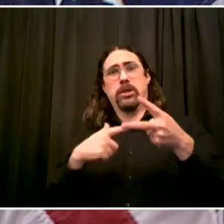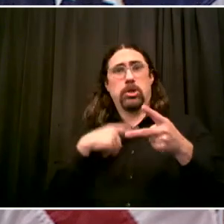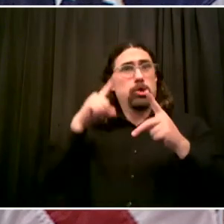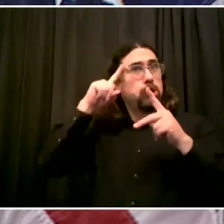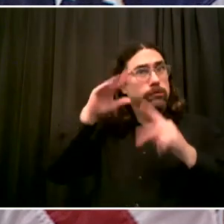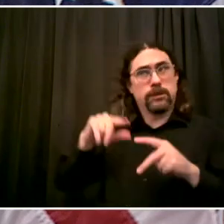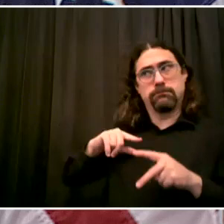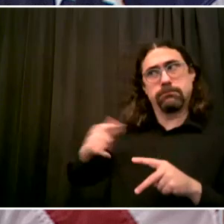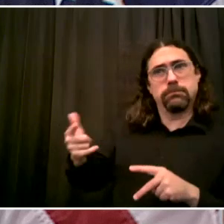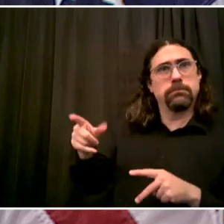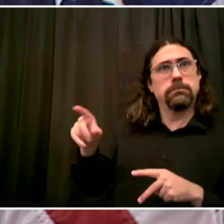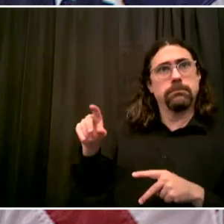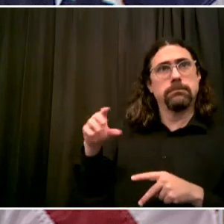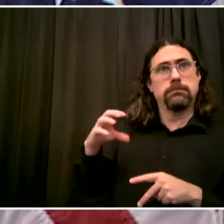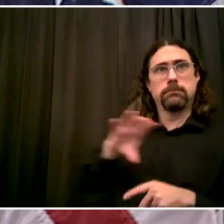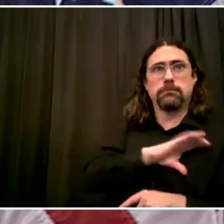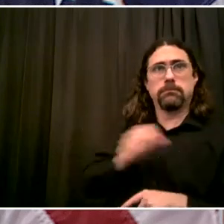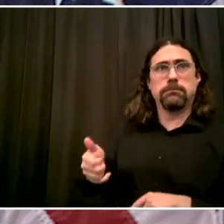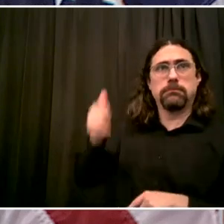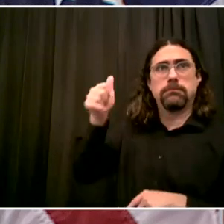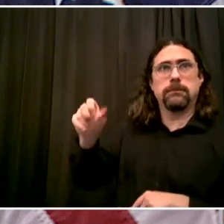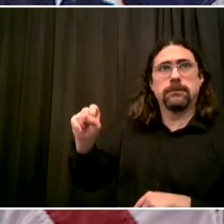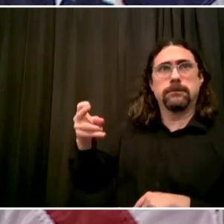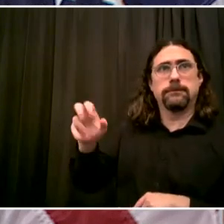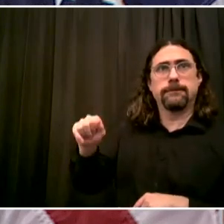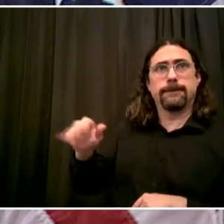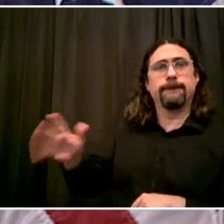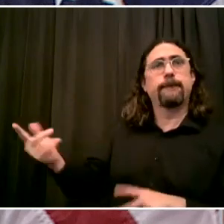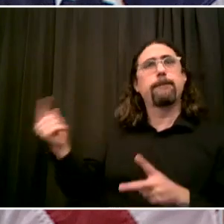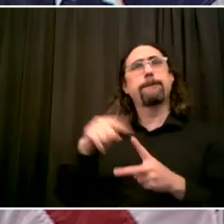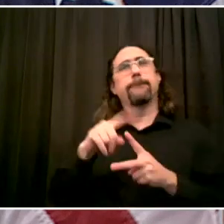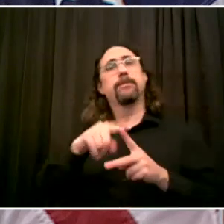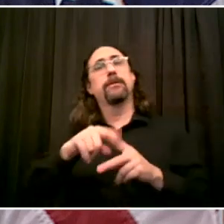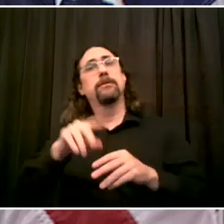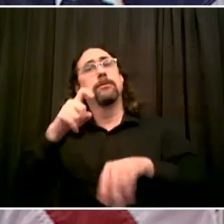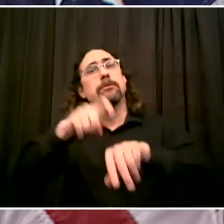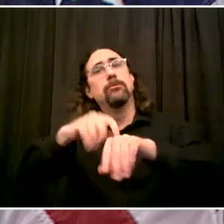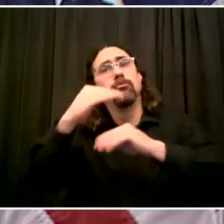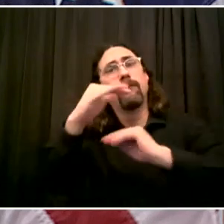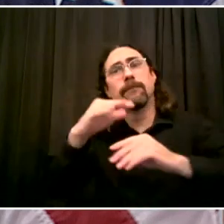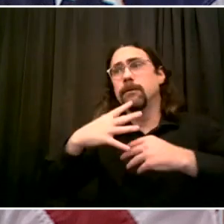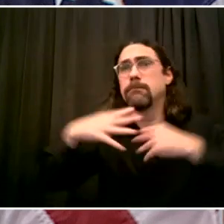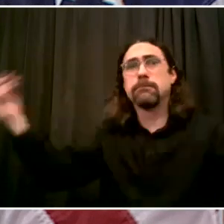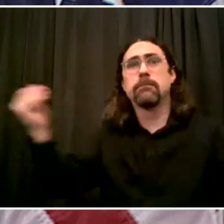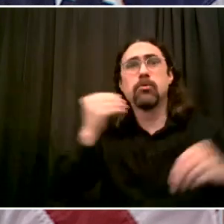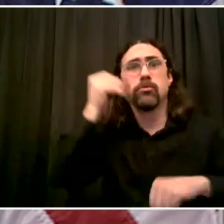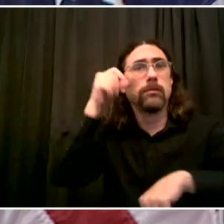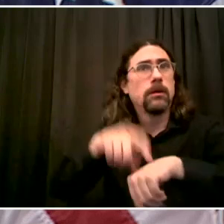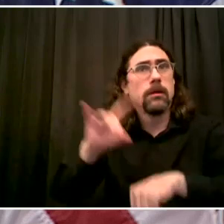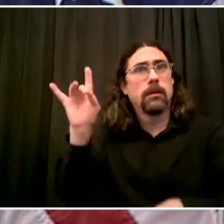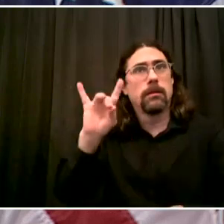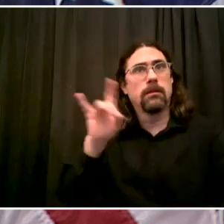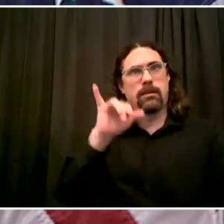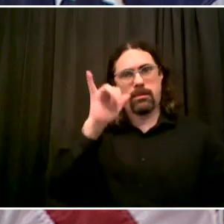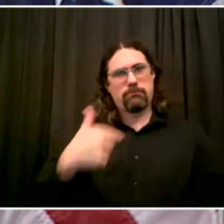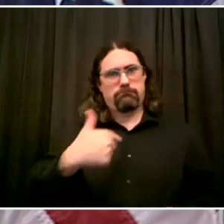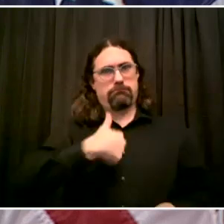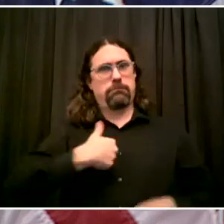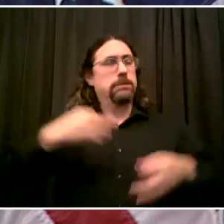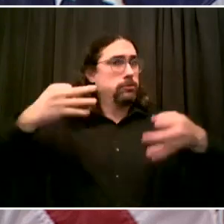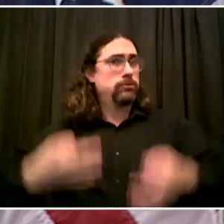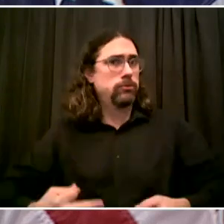Obviously, I'm the person who made the decision on the curfew. I think if you look at the last 3 nights, the broad goals of the curfew have been achieved so